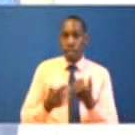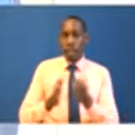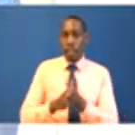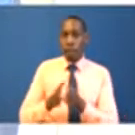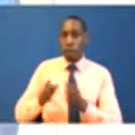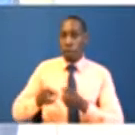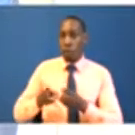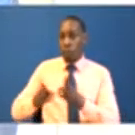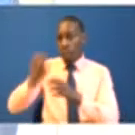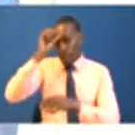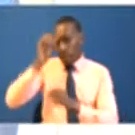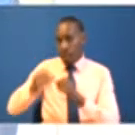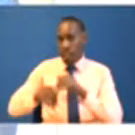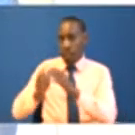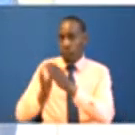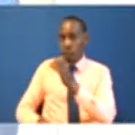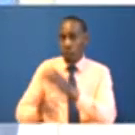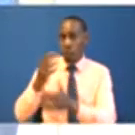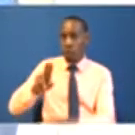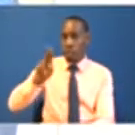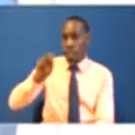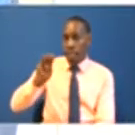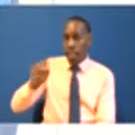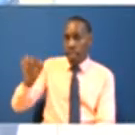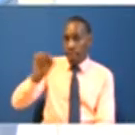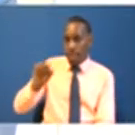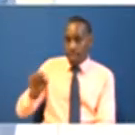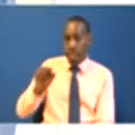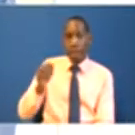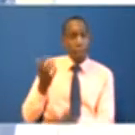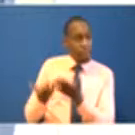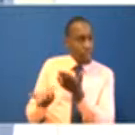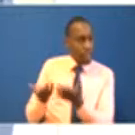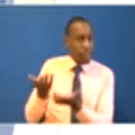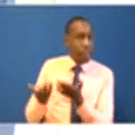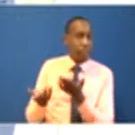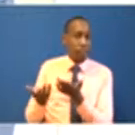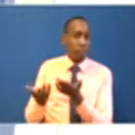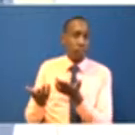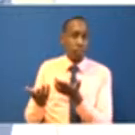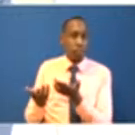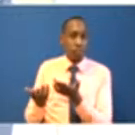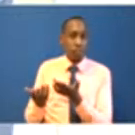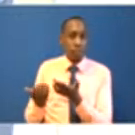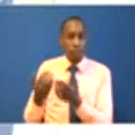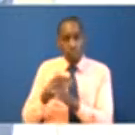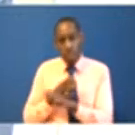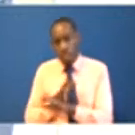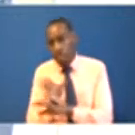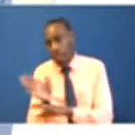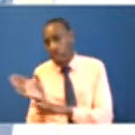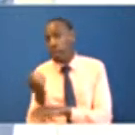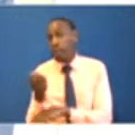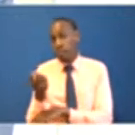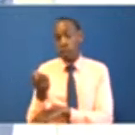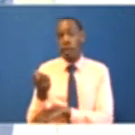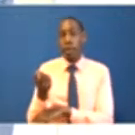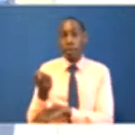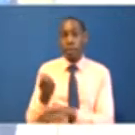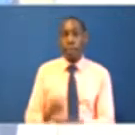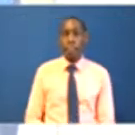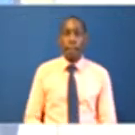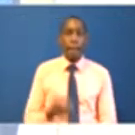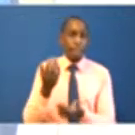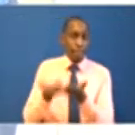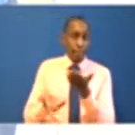took to put nms in in place may have had some faults it was